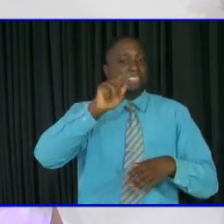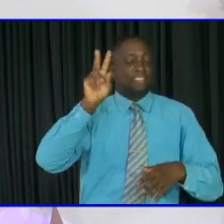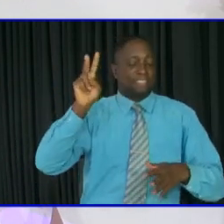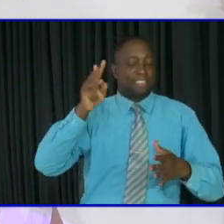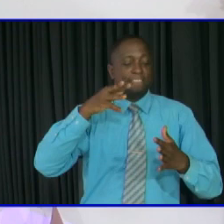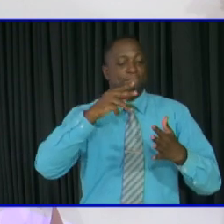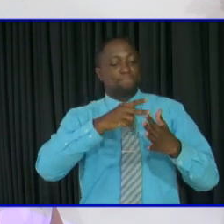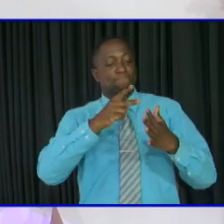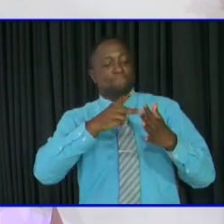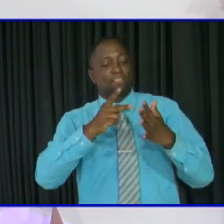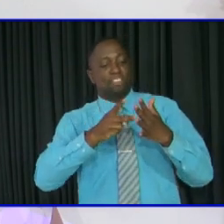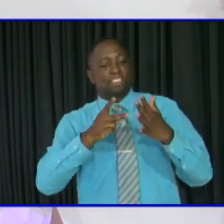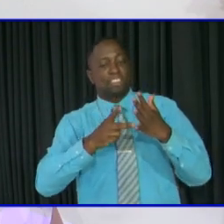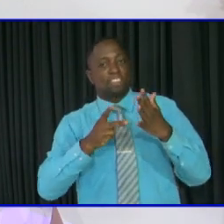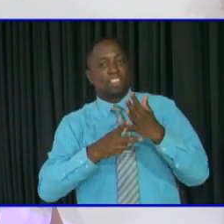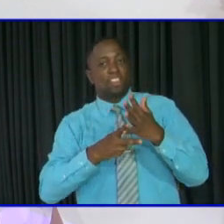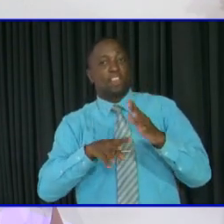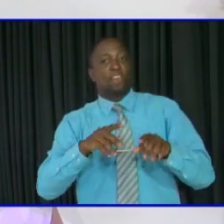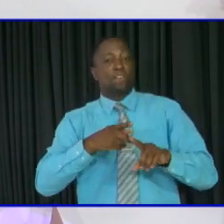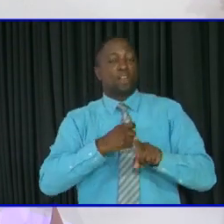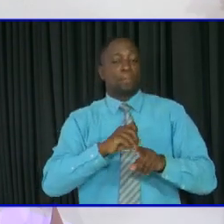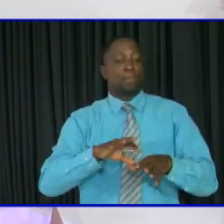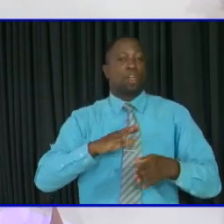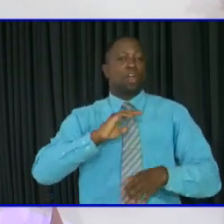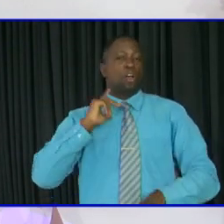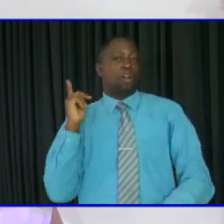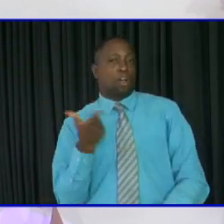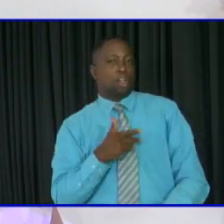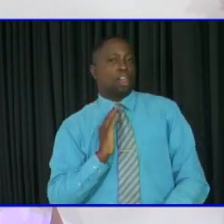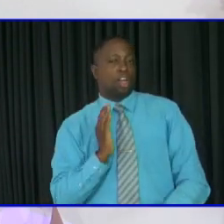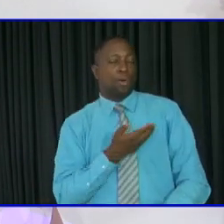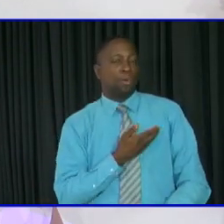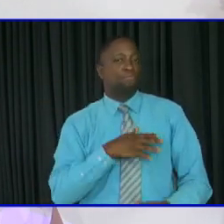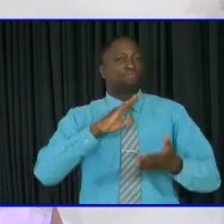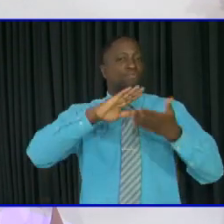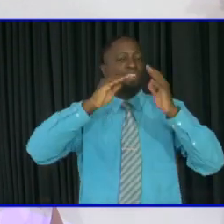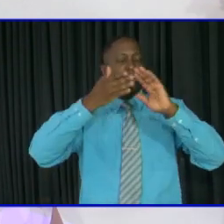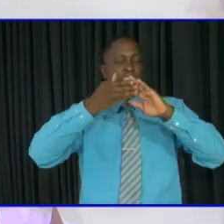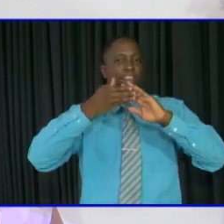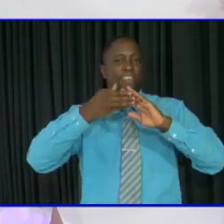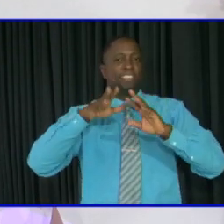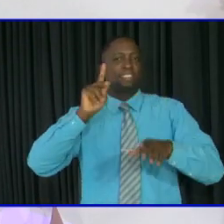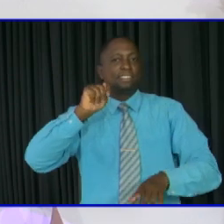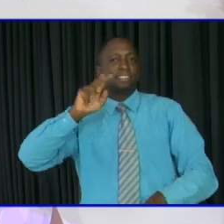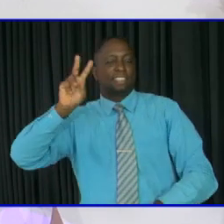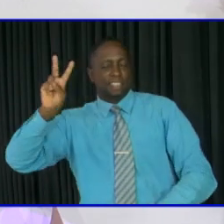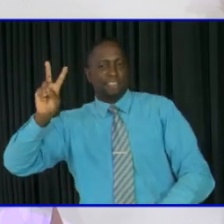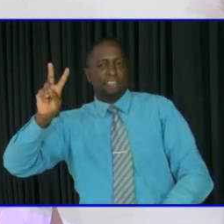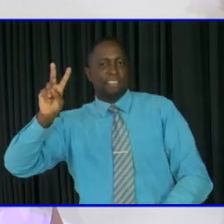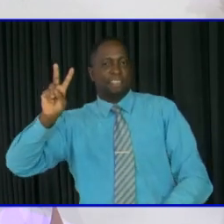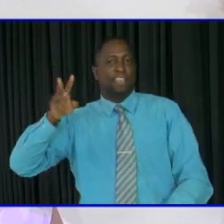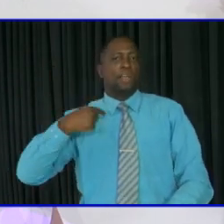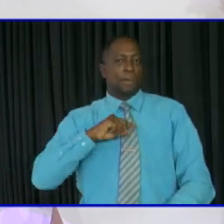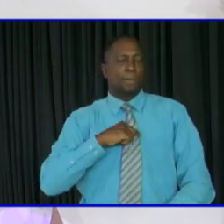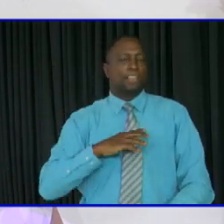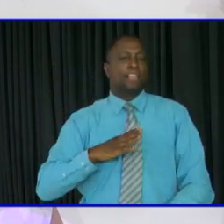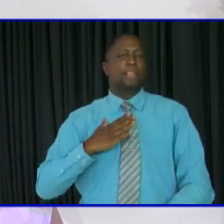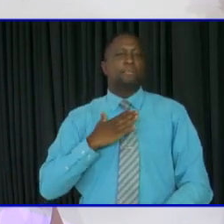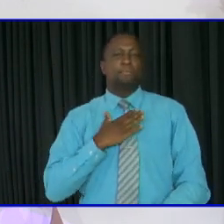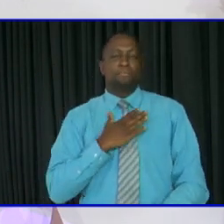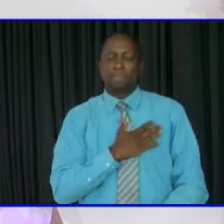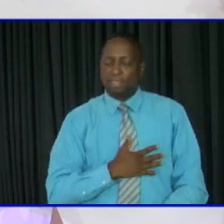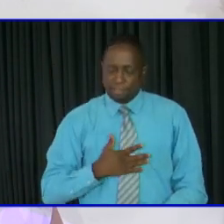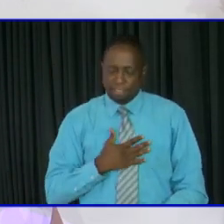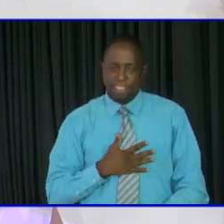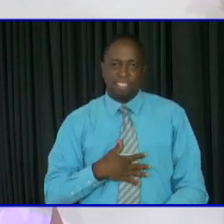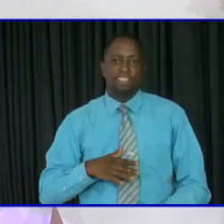Communications, on all of our conference platforms. We are grateful. We feel privileged and honored that you have taken